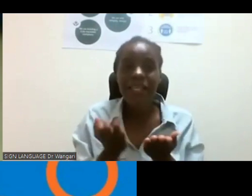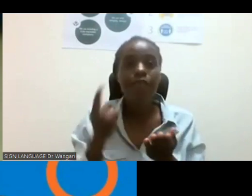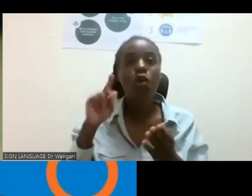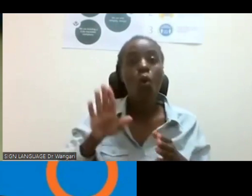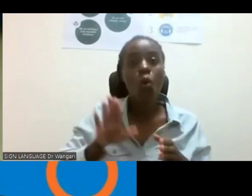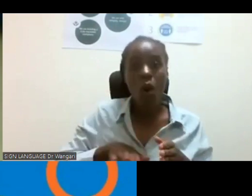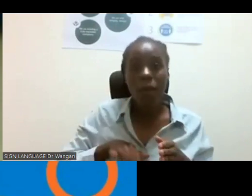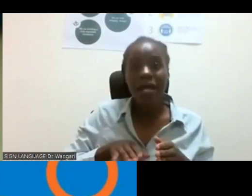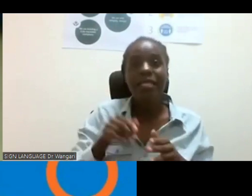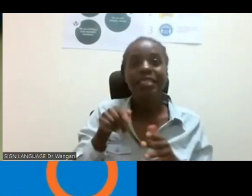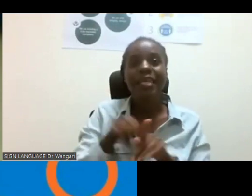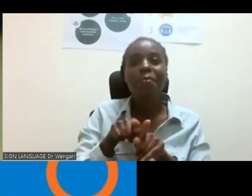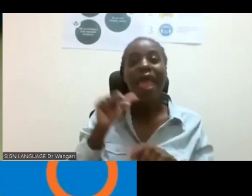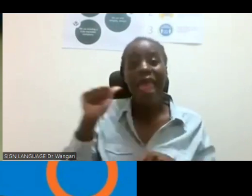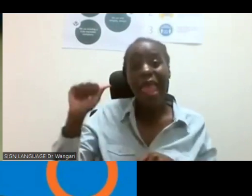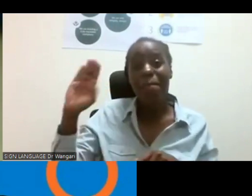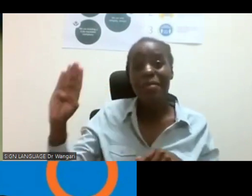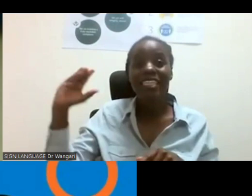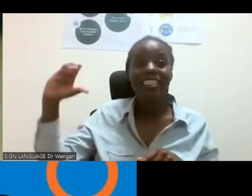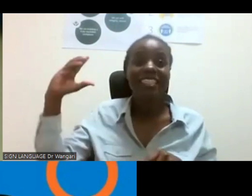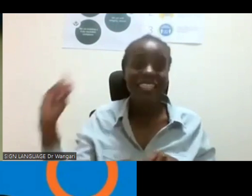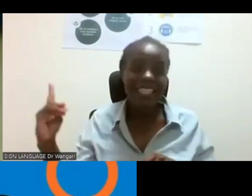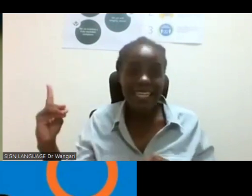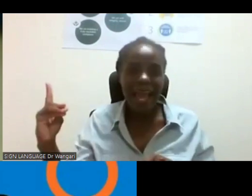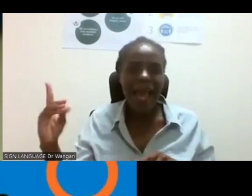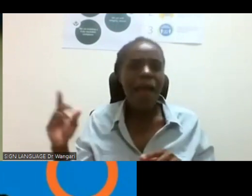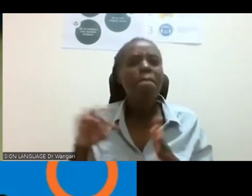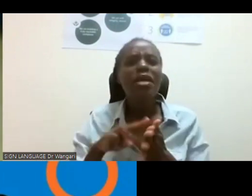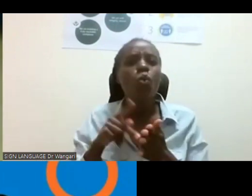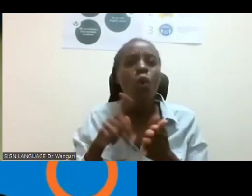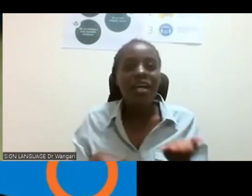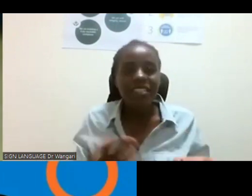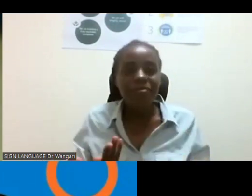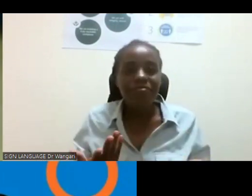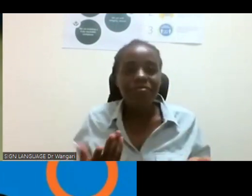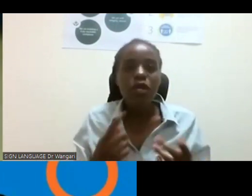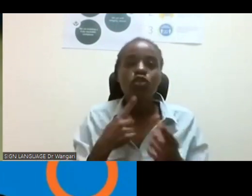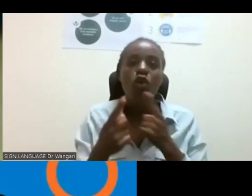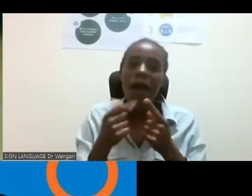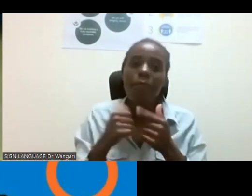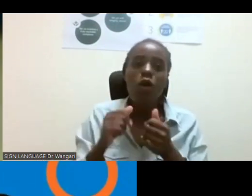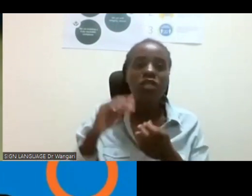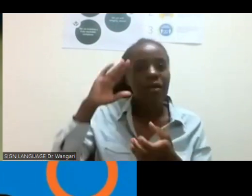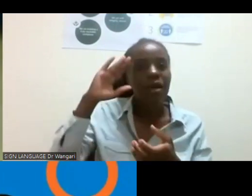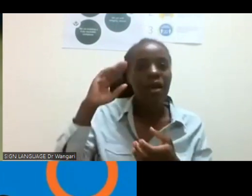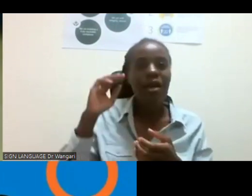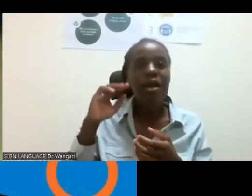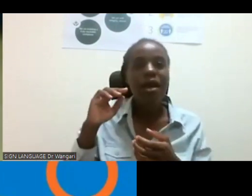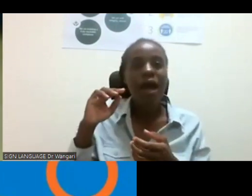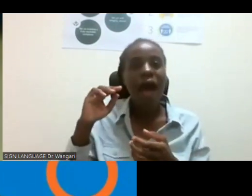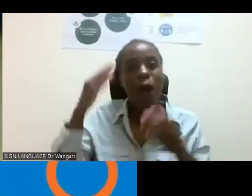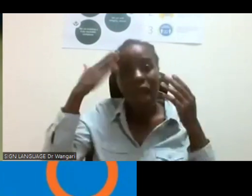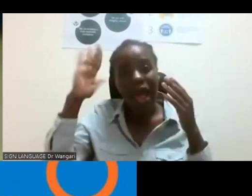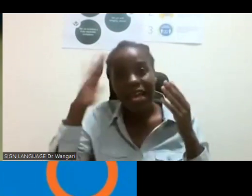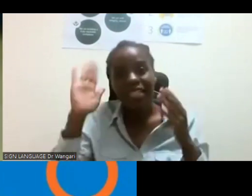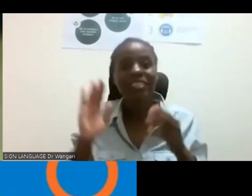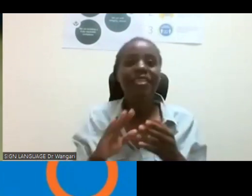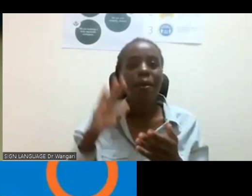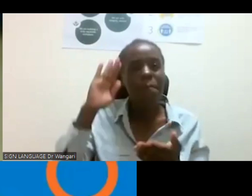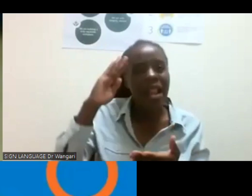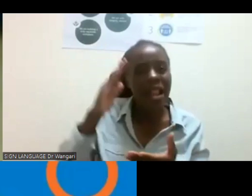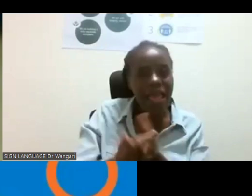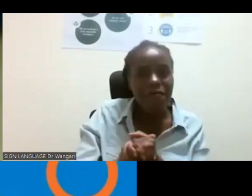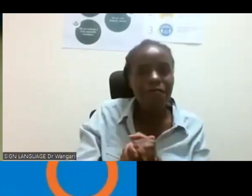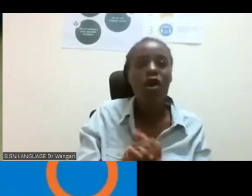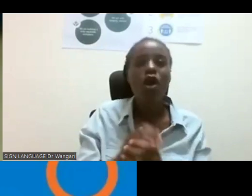them the ABCD steps, assessing where women are, discussing her beliefs, communicating for change, and then discussing and